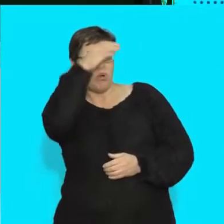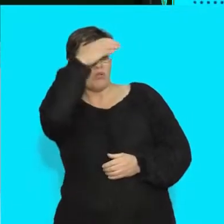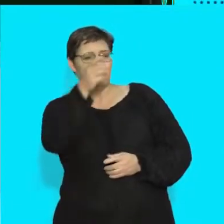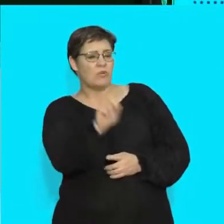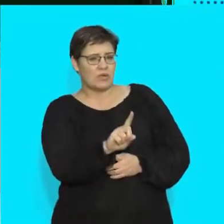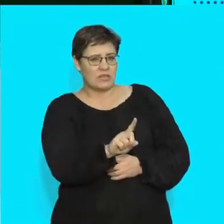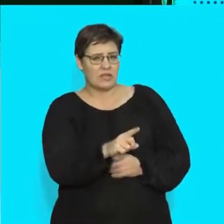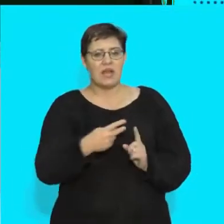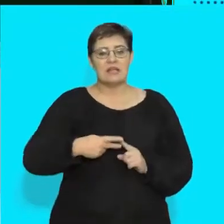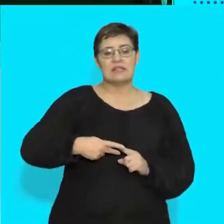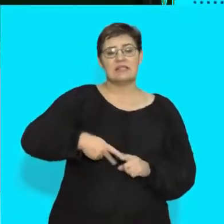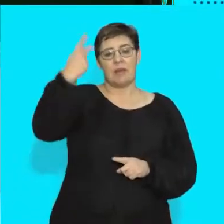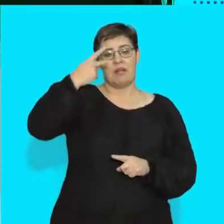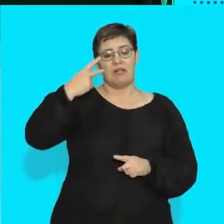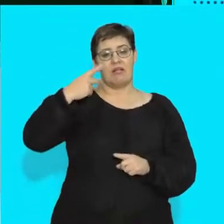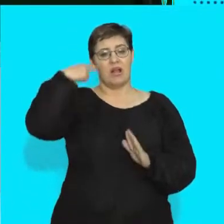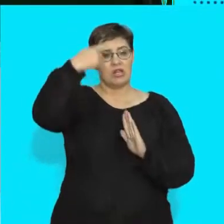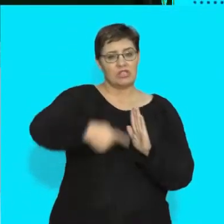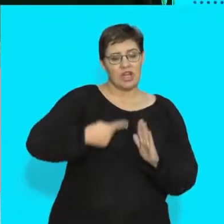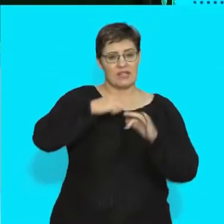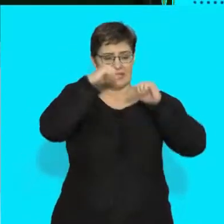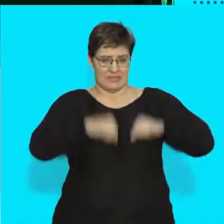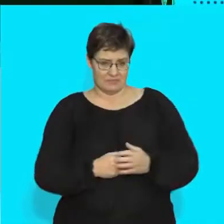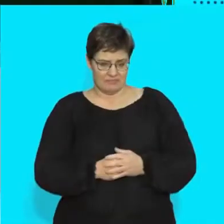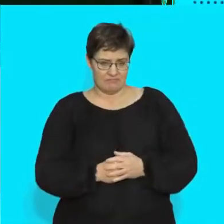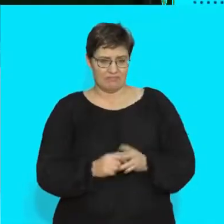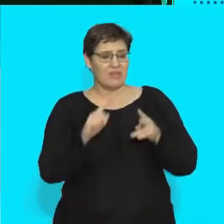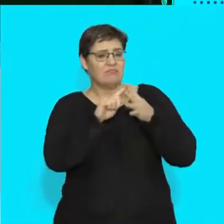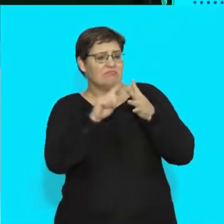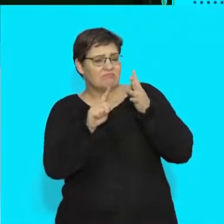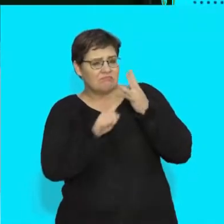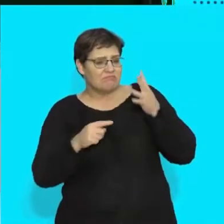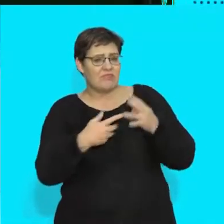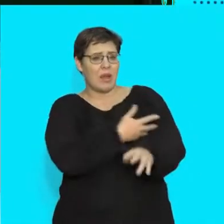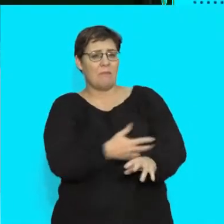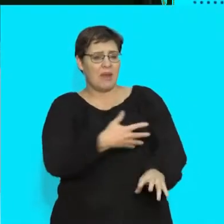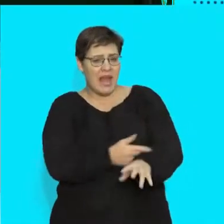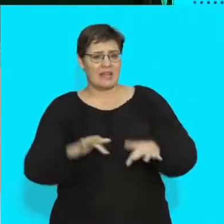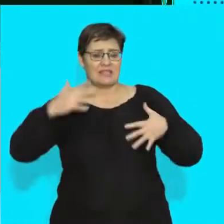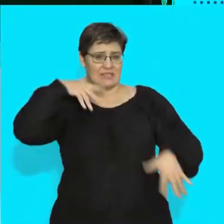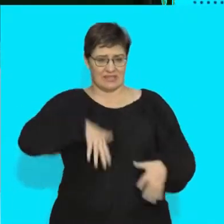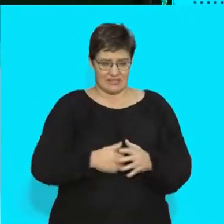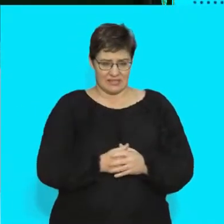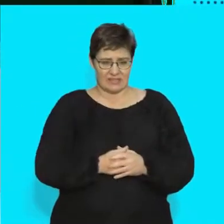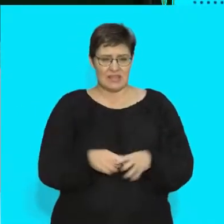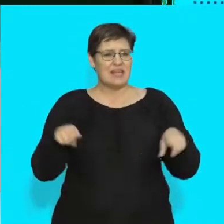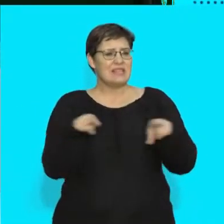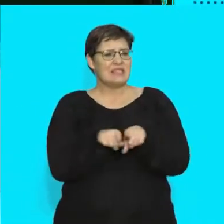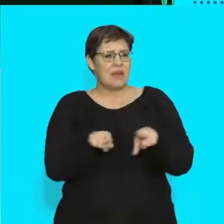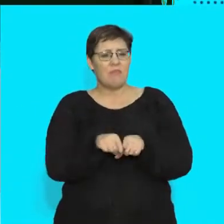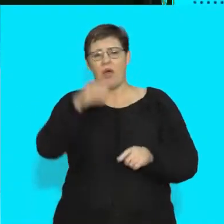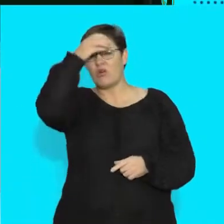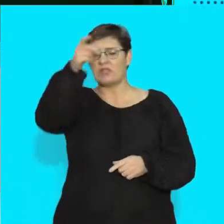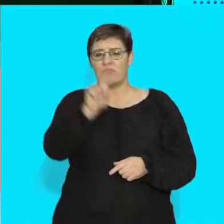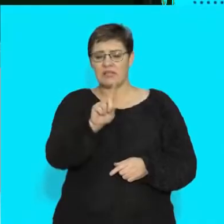at this concept, what we call a double circulatory system. We're looking at the different blood vessels. Sorry. We are also looking